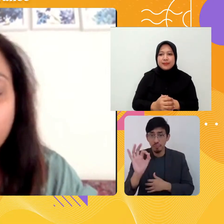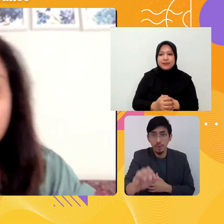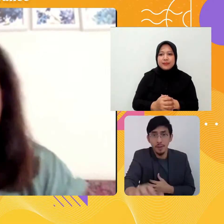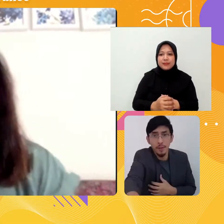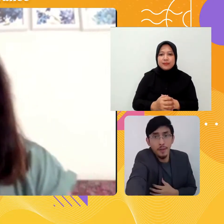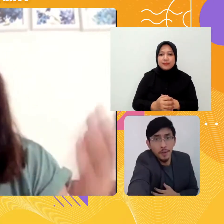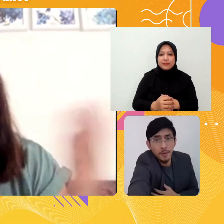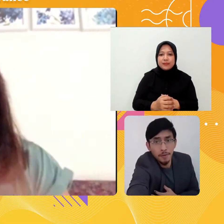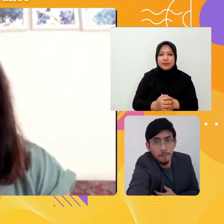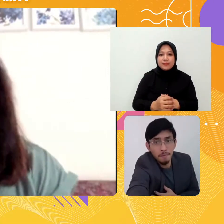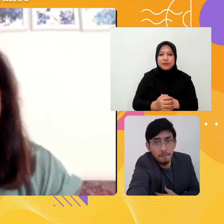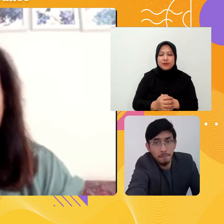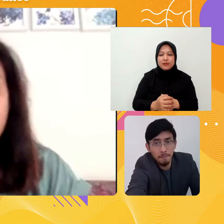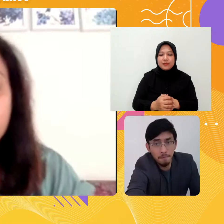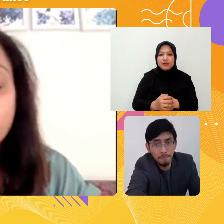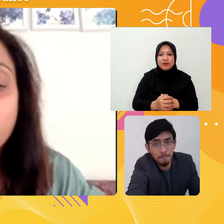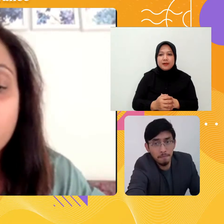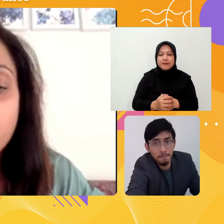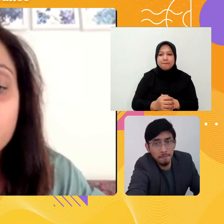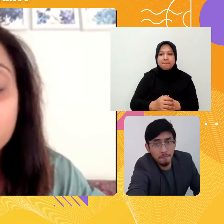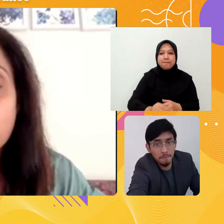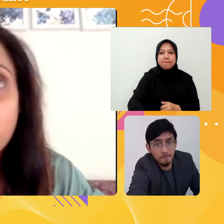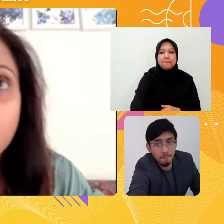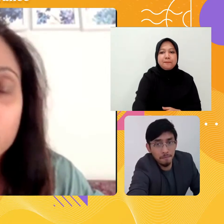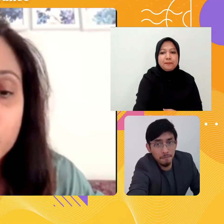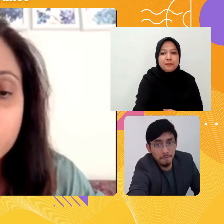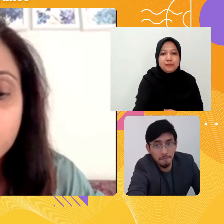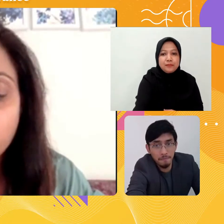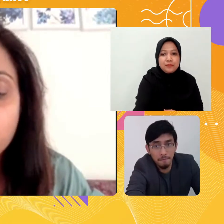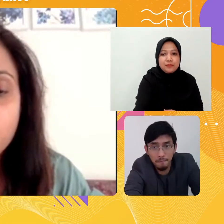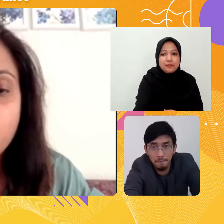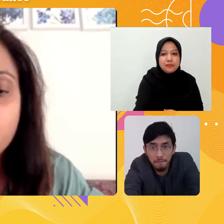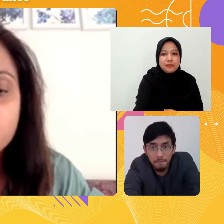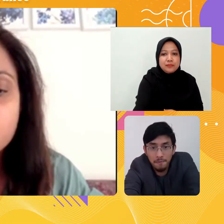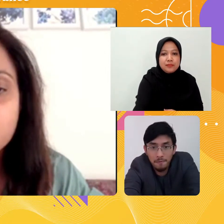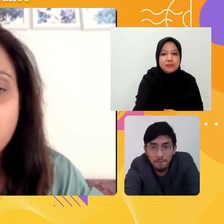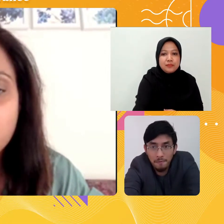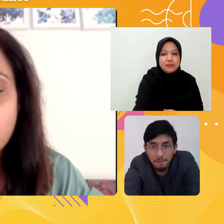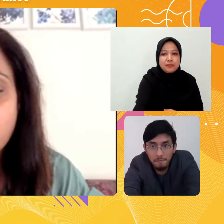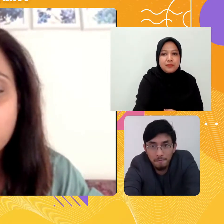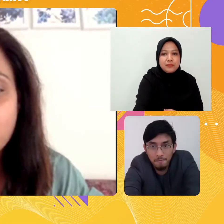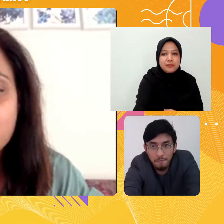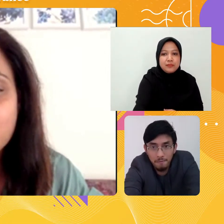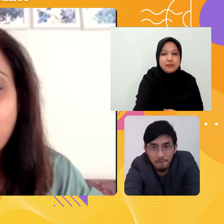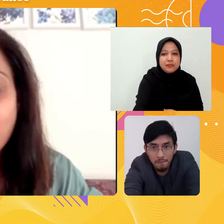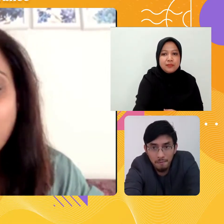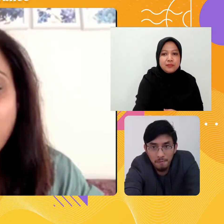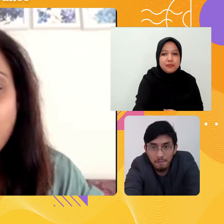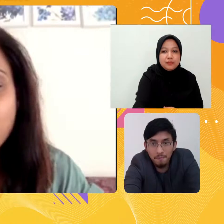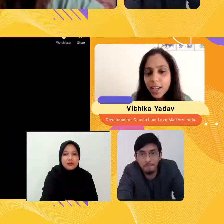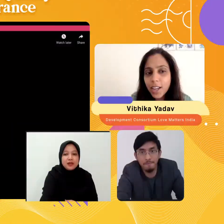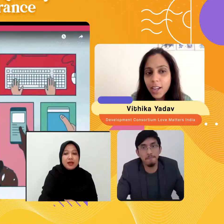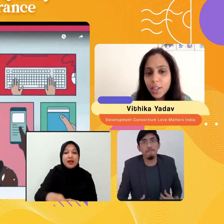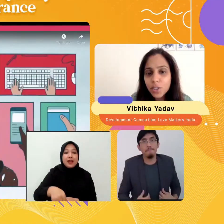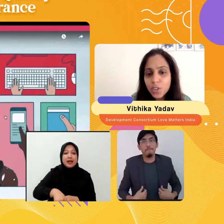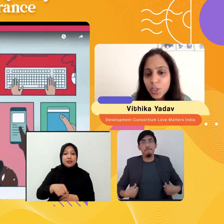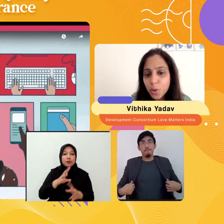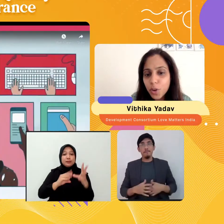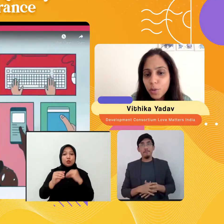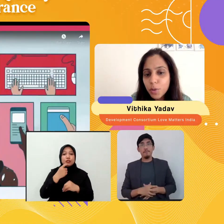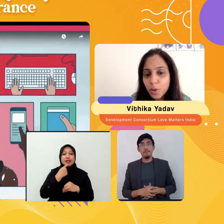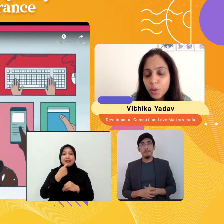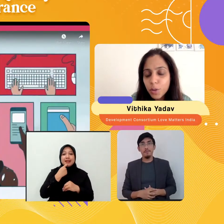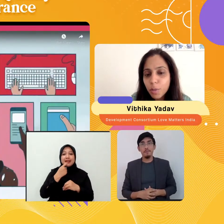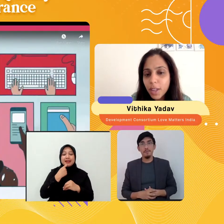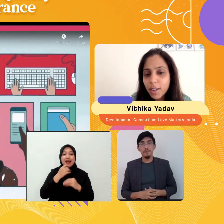Just to, of course, be talking about digital pathways, we're talking about comprehensive sexuality education. I just